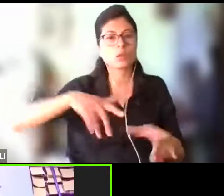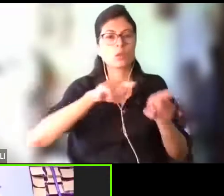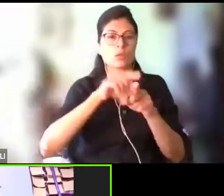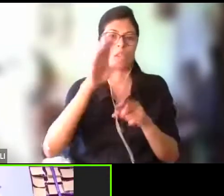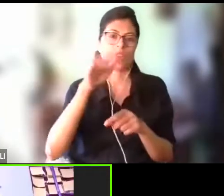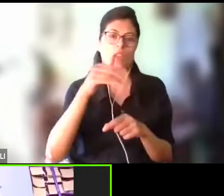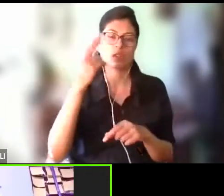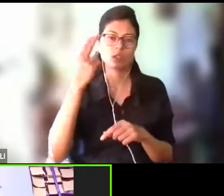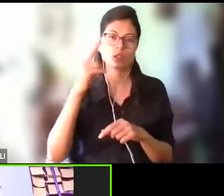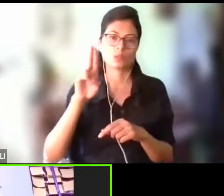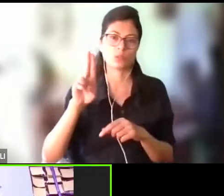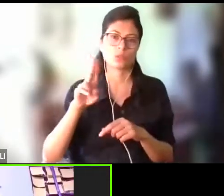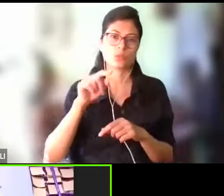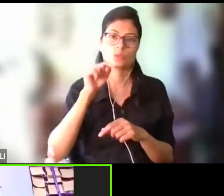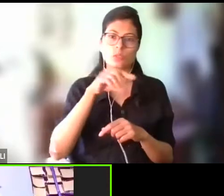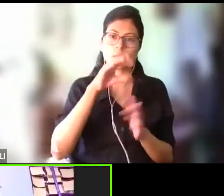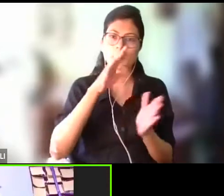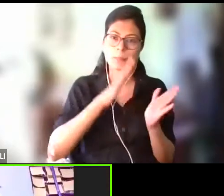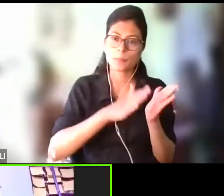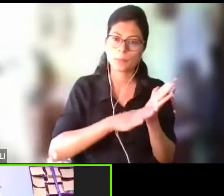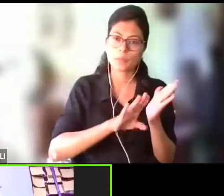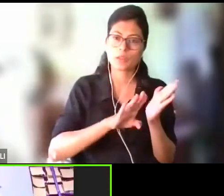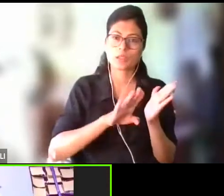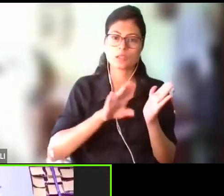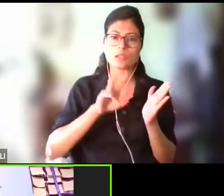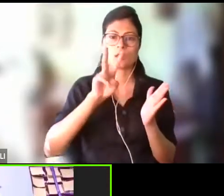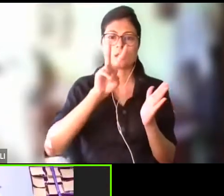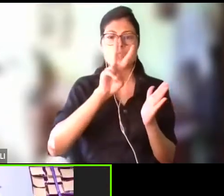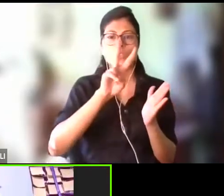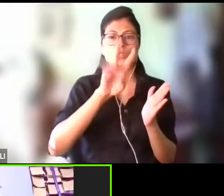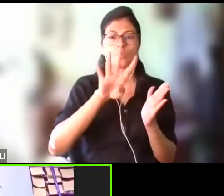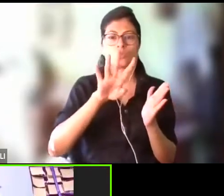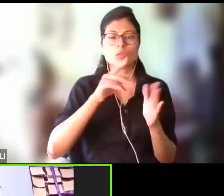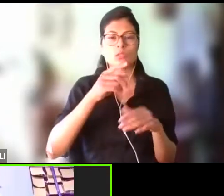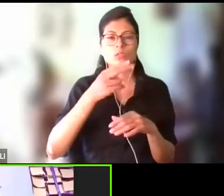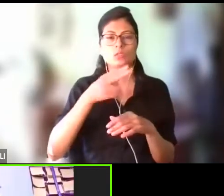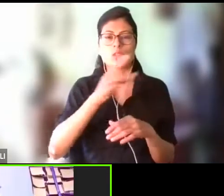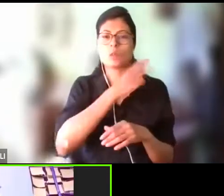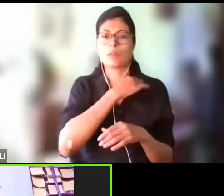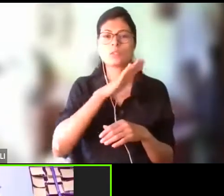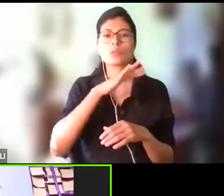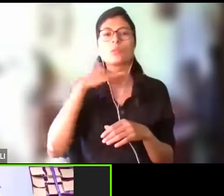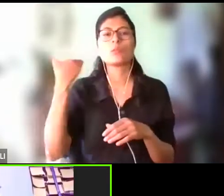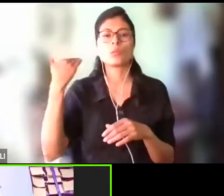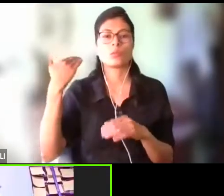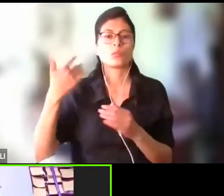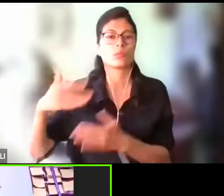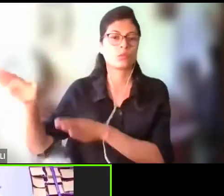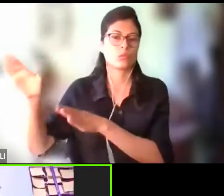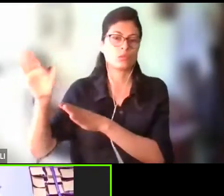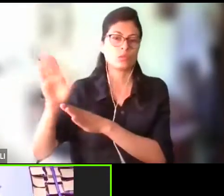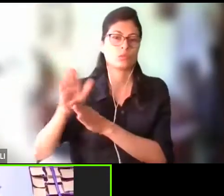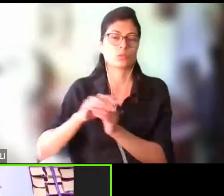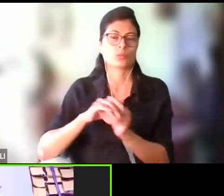24 people that were buried in a slide and could not be recovered till date.